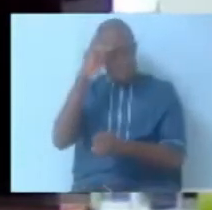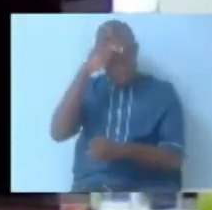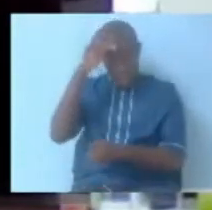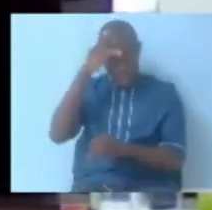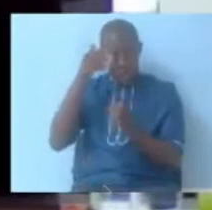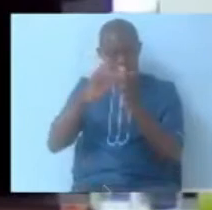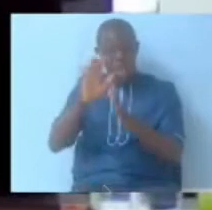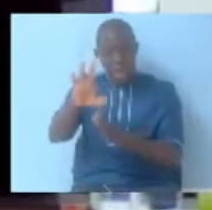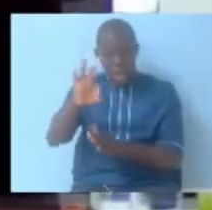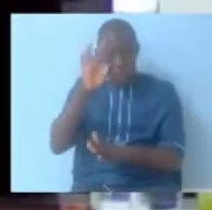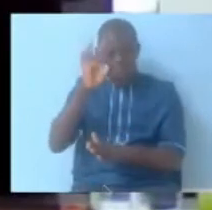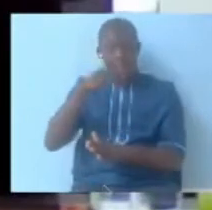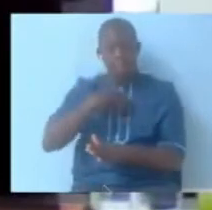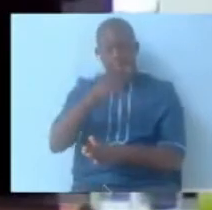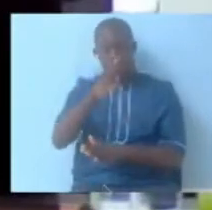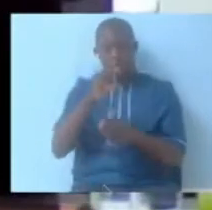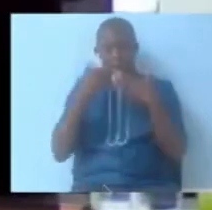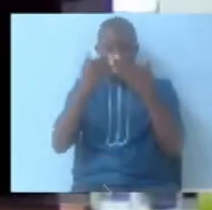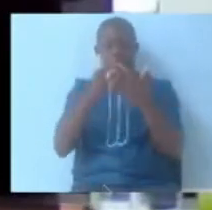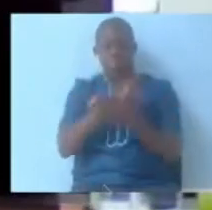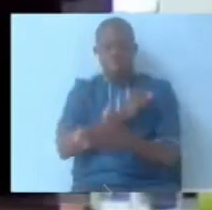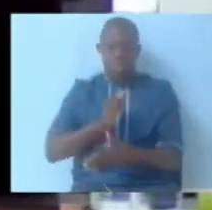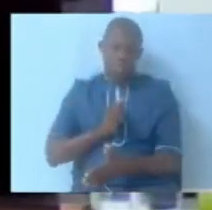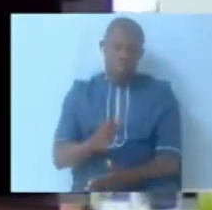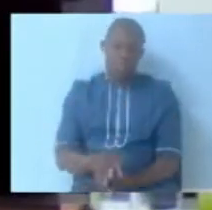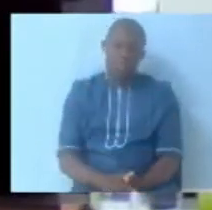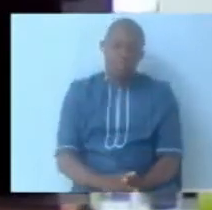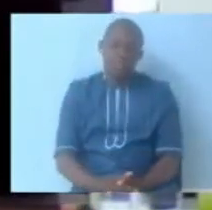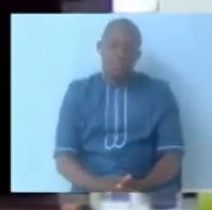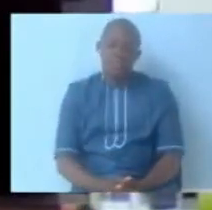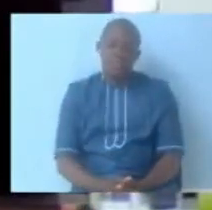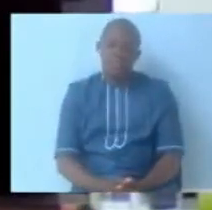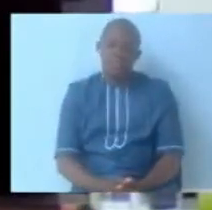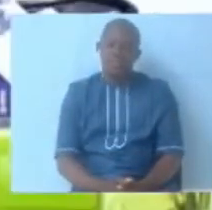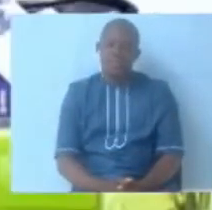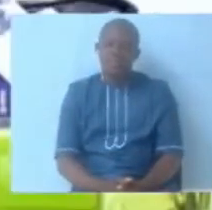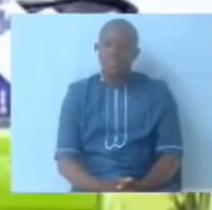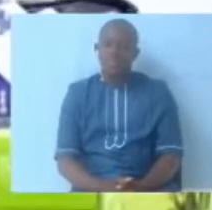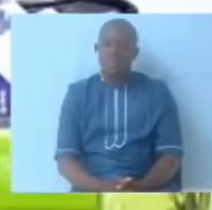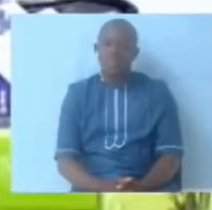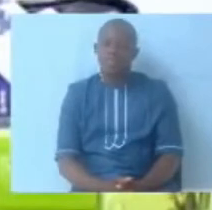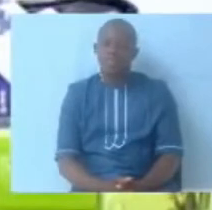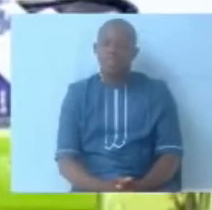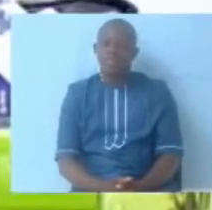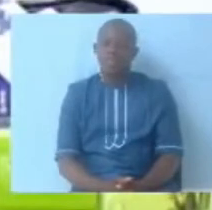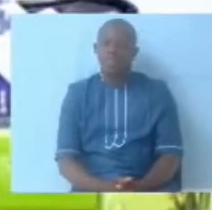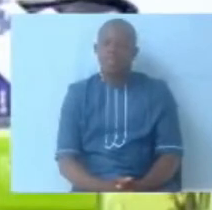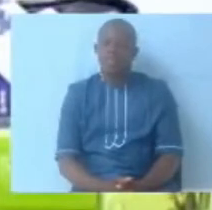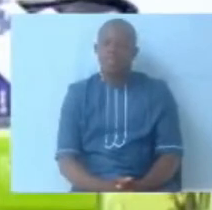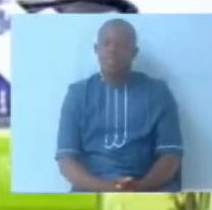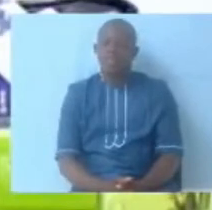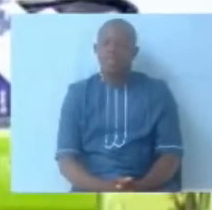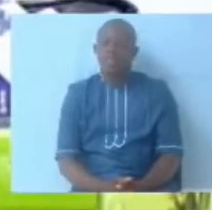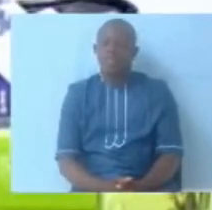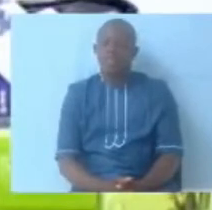fanya bang nyin kibaro nyin aketa nyadi le ka fu akeno ra nyadi le fu inarna nyin ta ya murundi do gola politiko la karola politiko silo